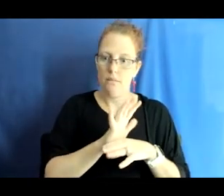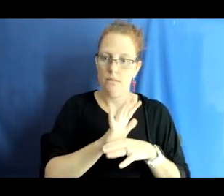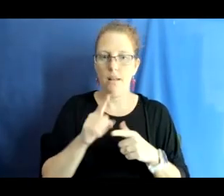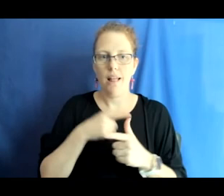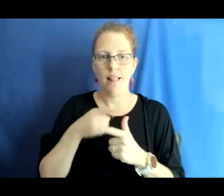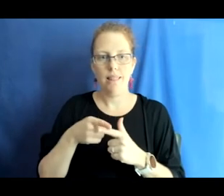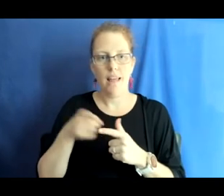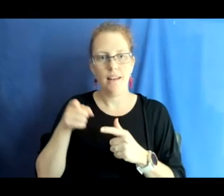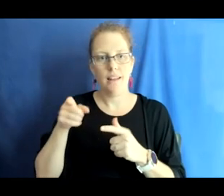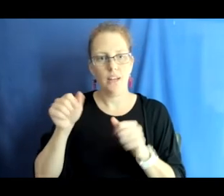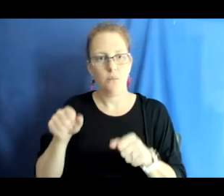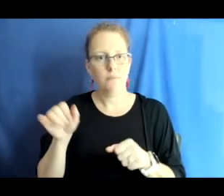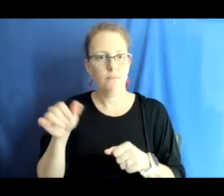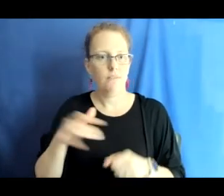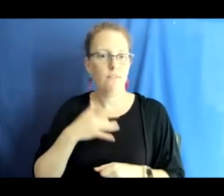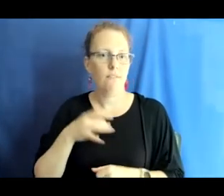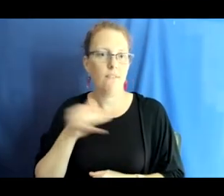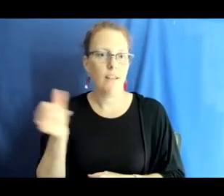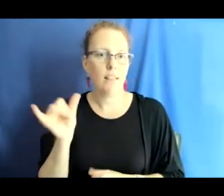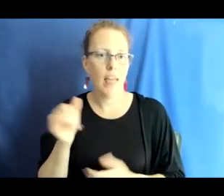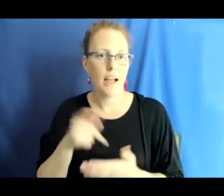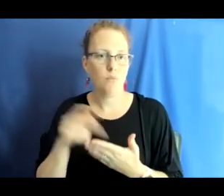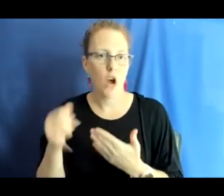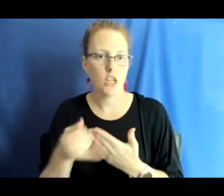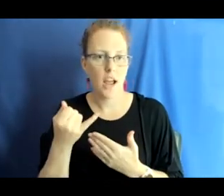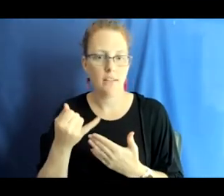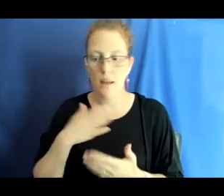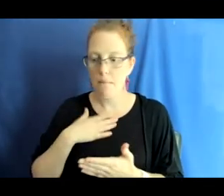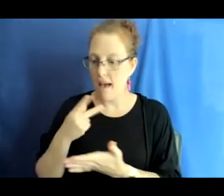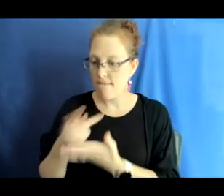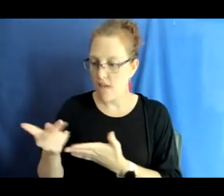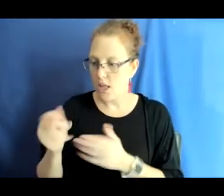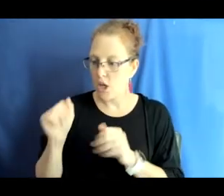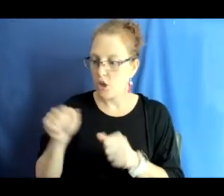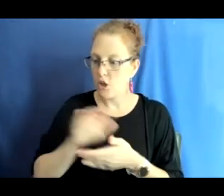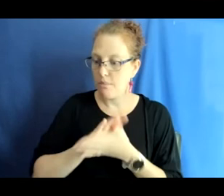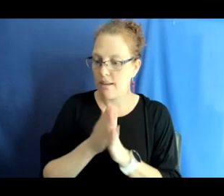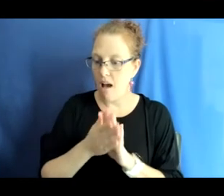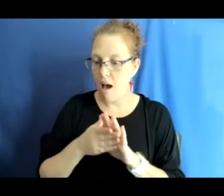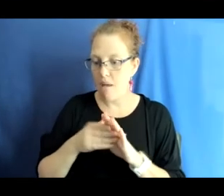like an existential project. Where my failure could become heroic in some sense. You know,